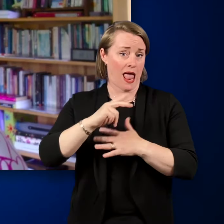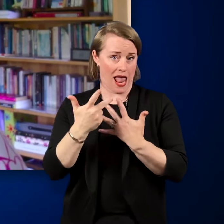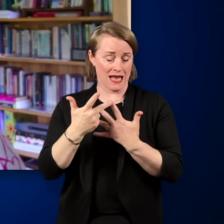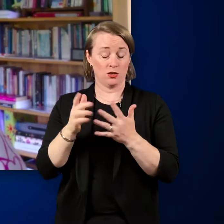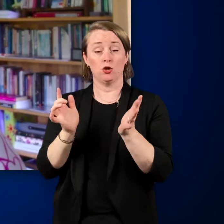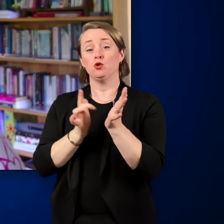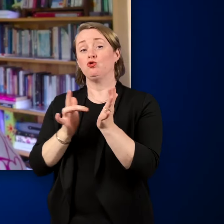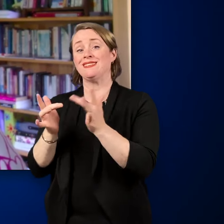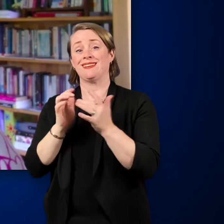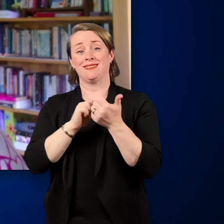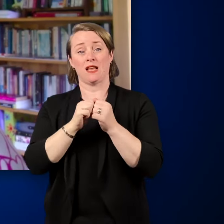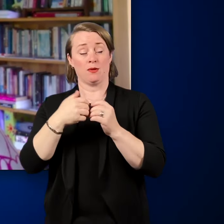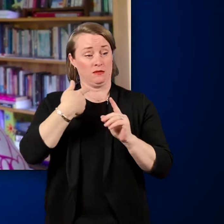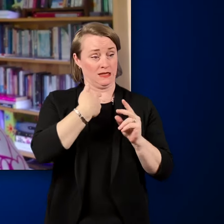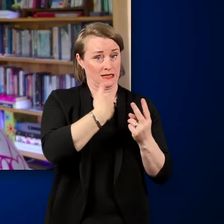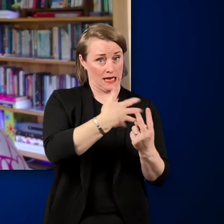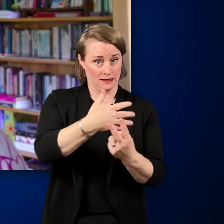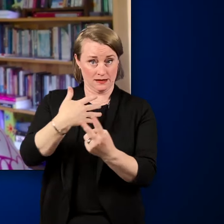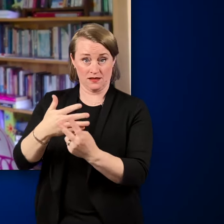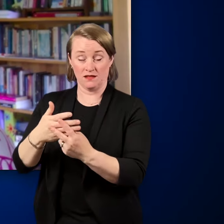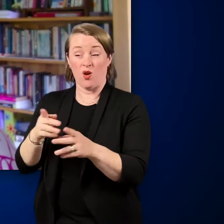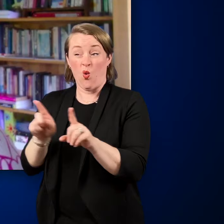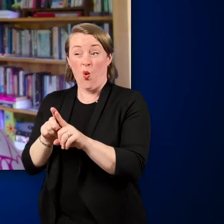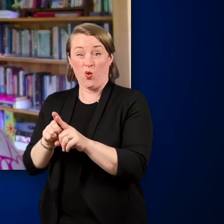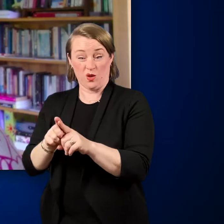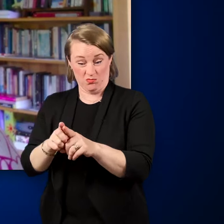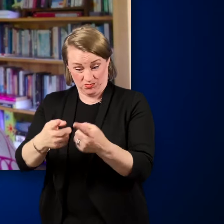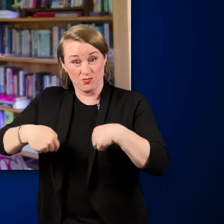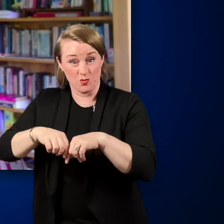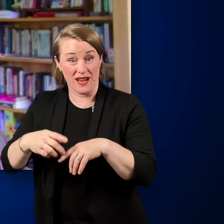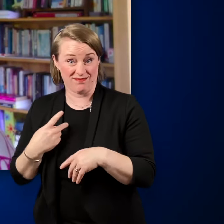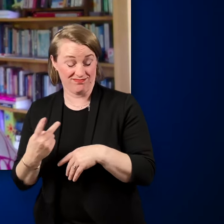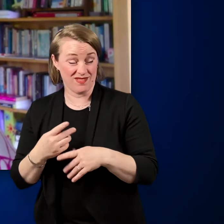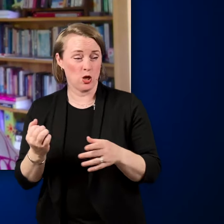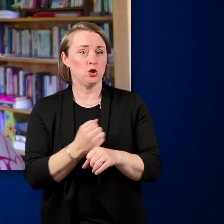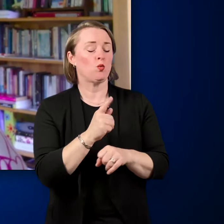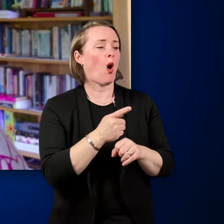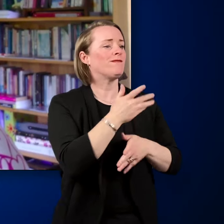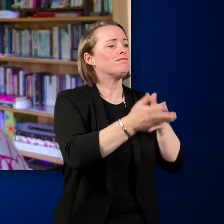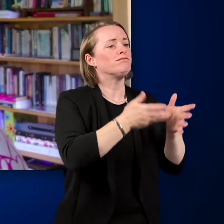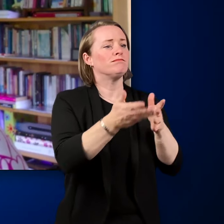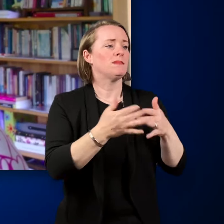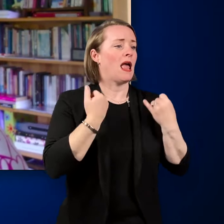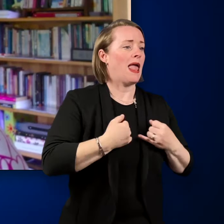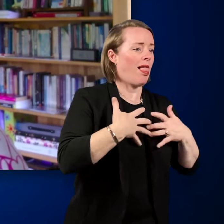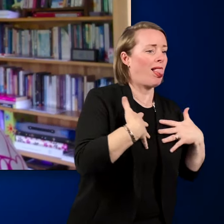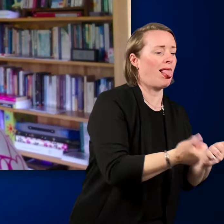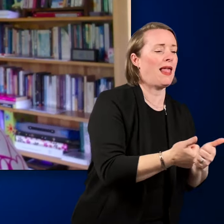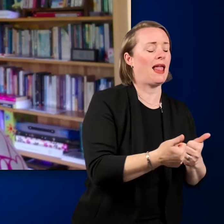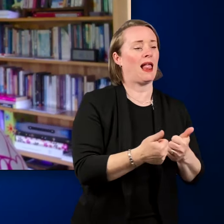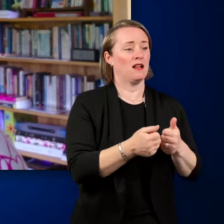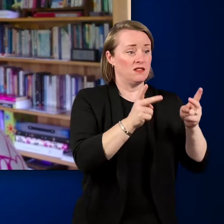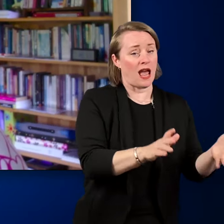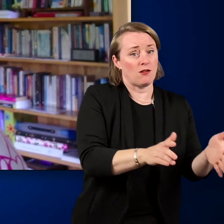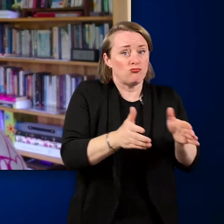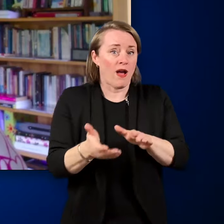disciples, and therefore you and I, to heal the sick, cleanse the lepers, raise the dead, and cast